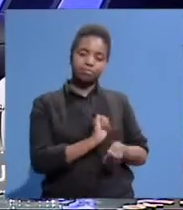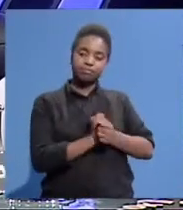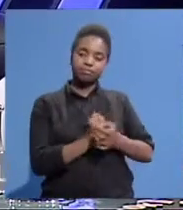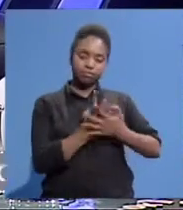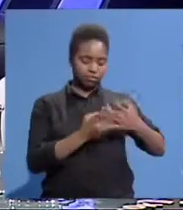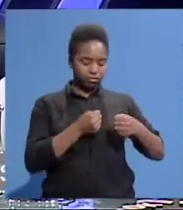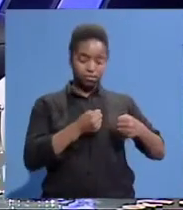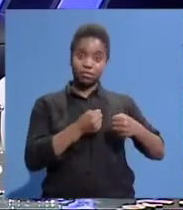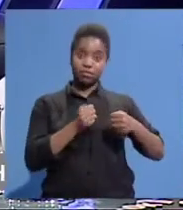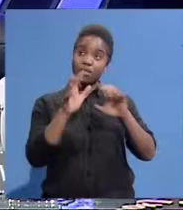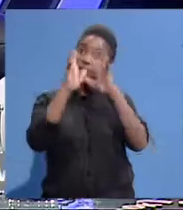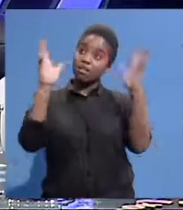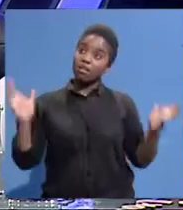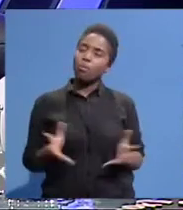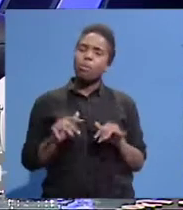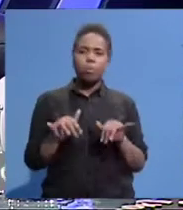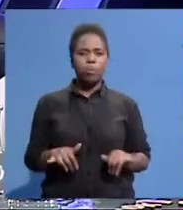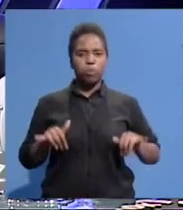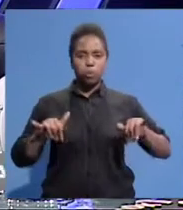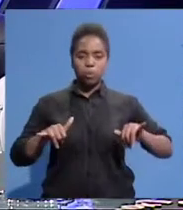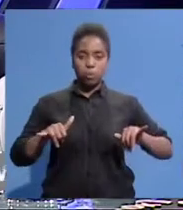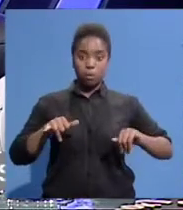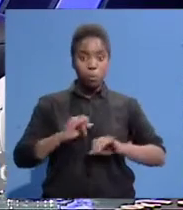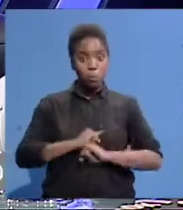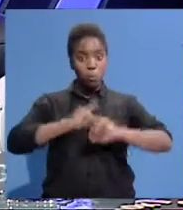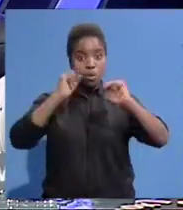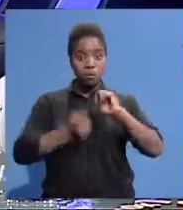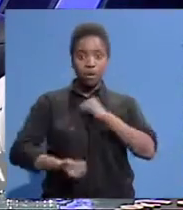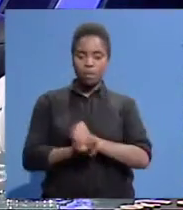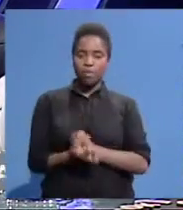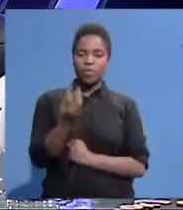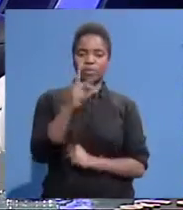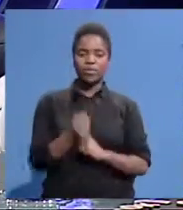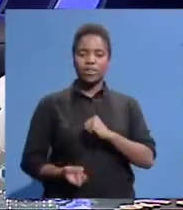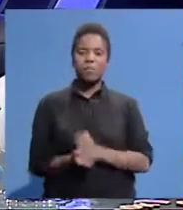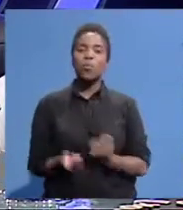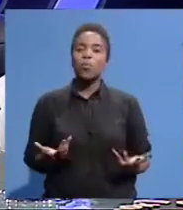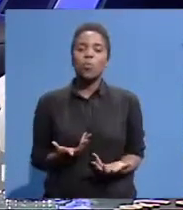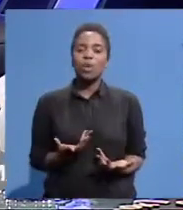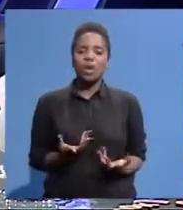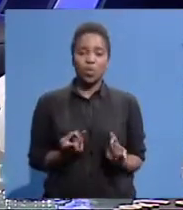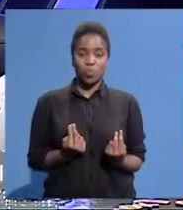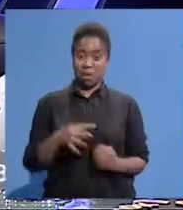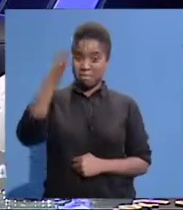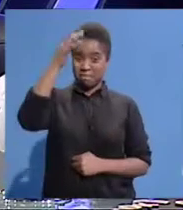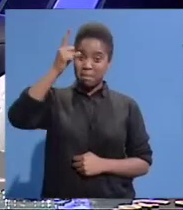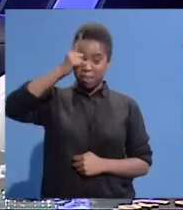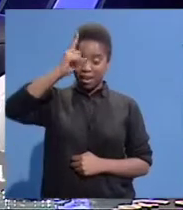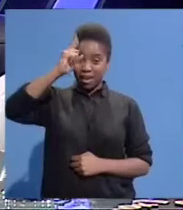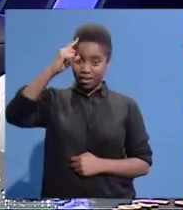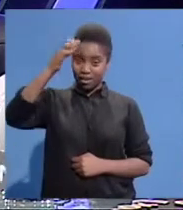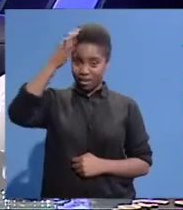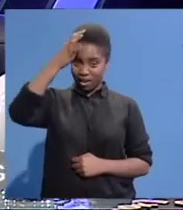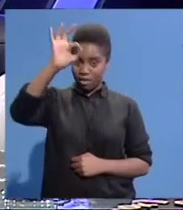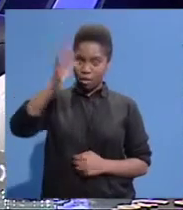the world watched in anticipation, fearing the worst, as they weren't certain where the new black government under Madiba's leadership would